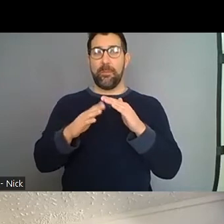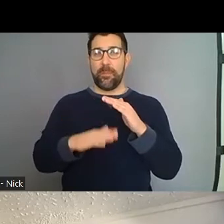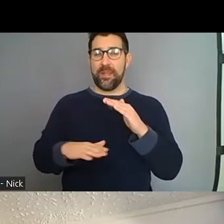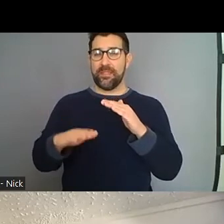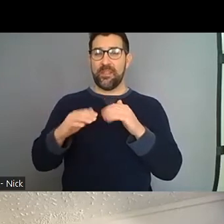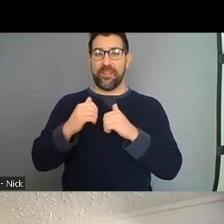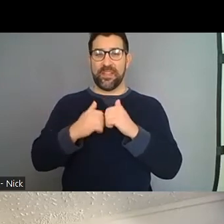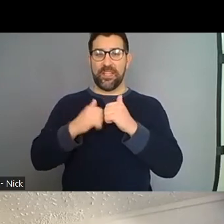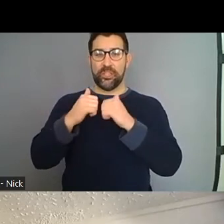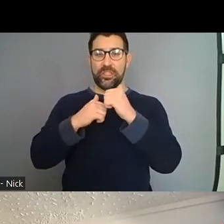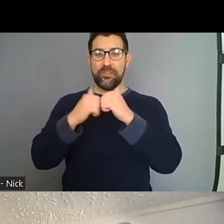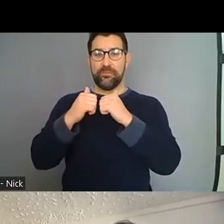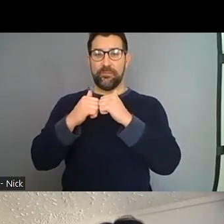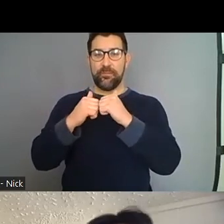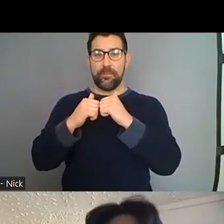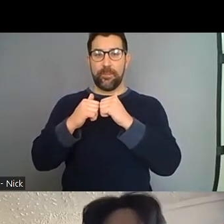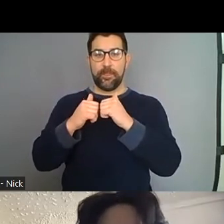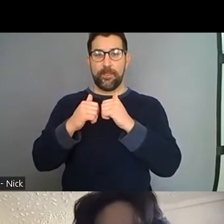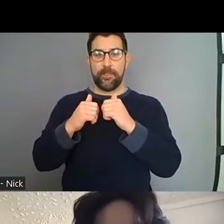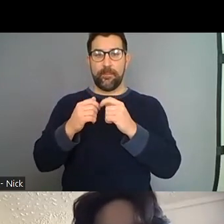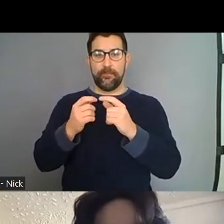of how it will be